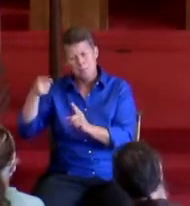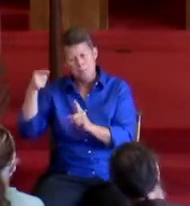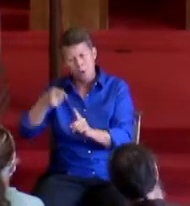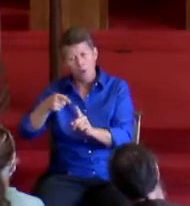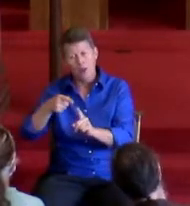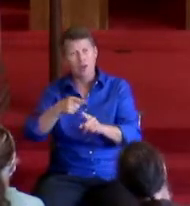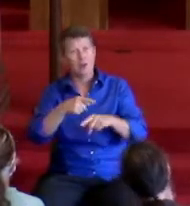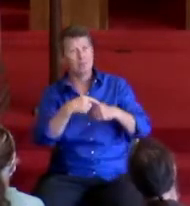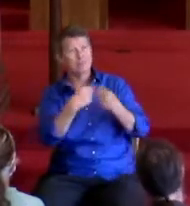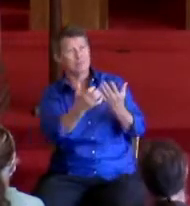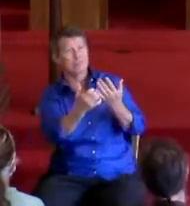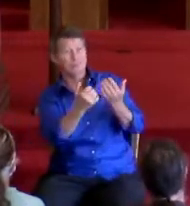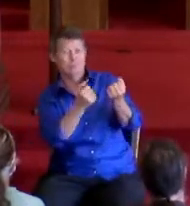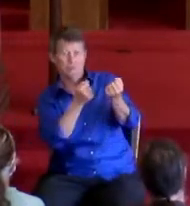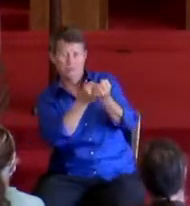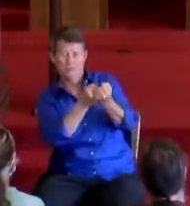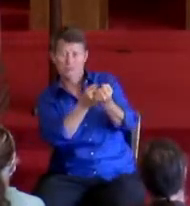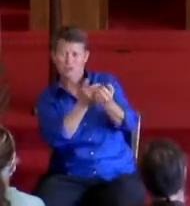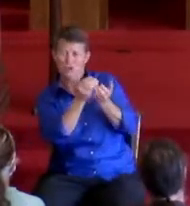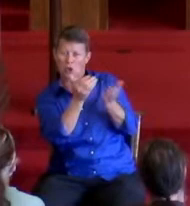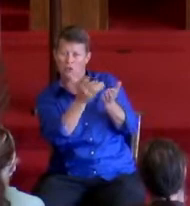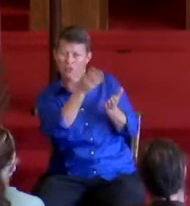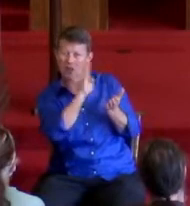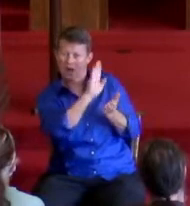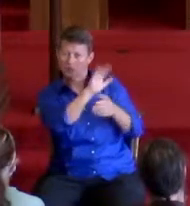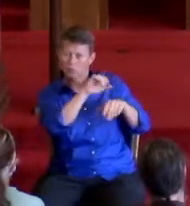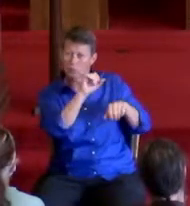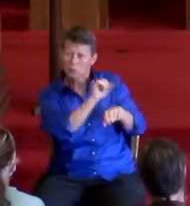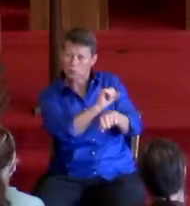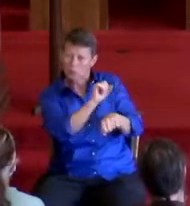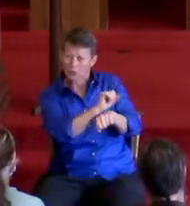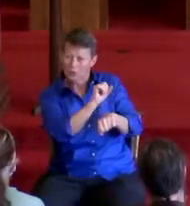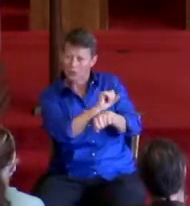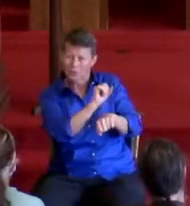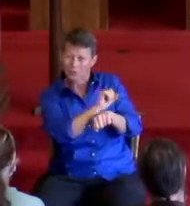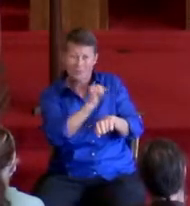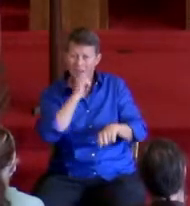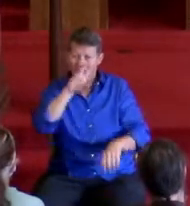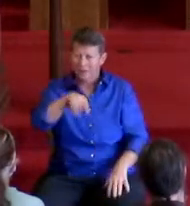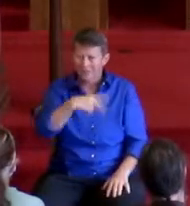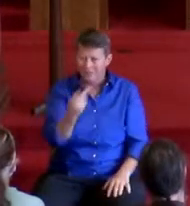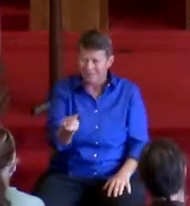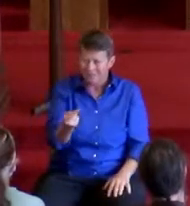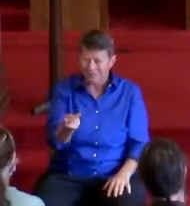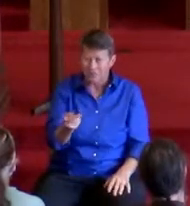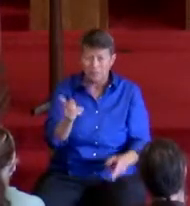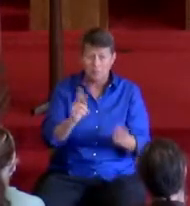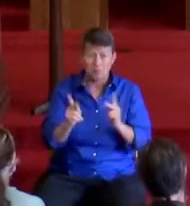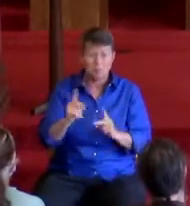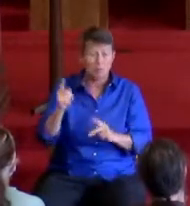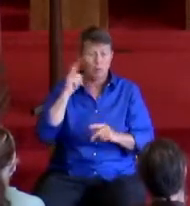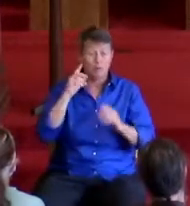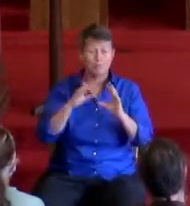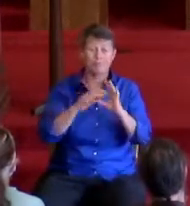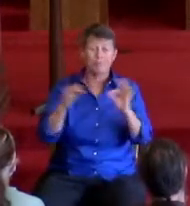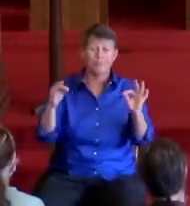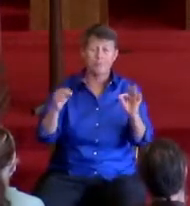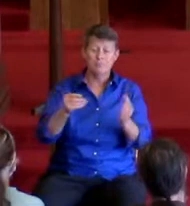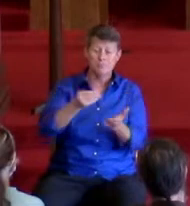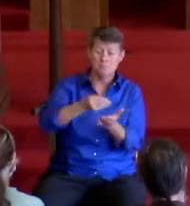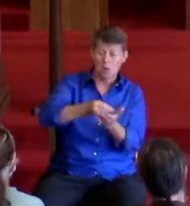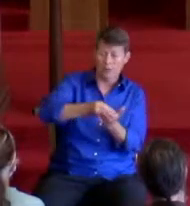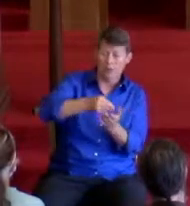money. Now, you've probably heard the phrase, money is the root of all evil. Well, that's not what it actually says in the Bible.